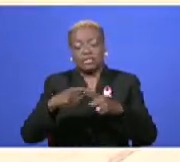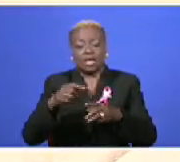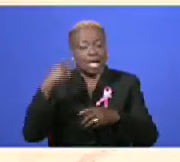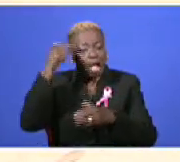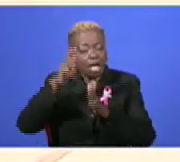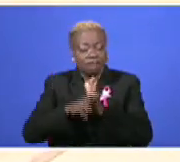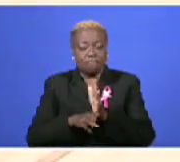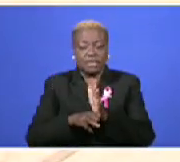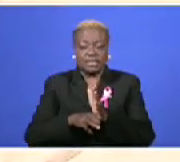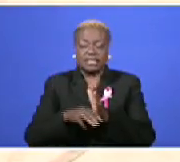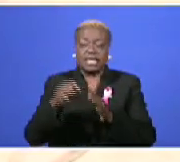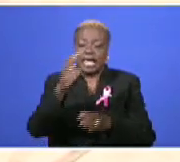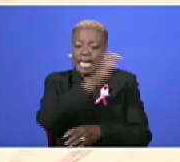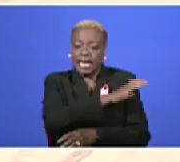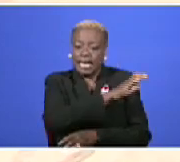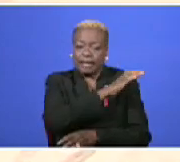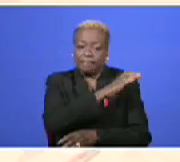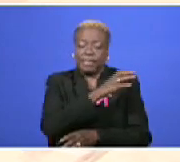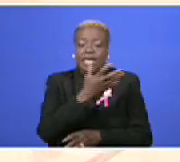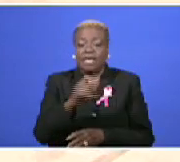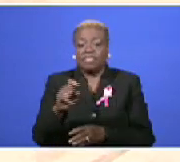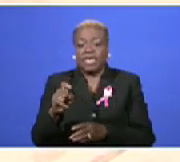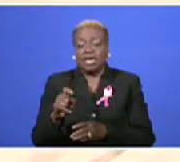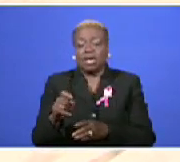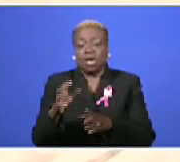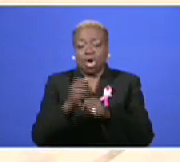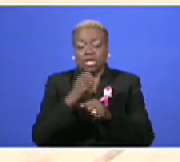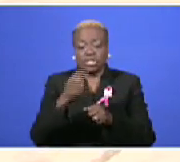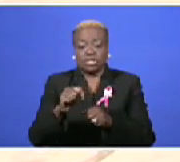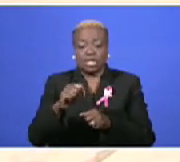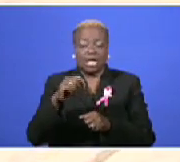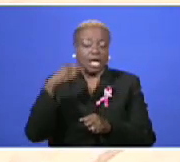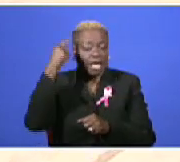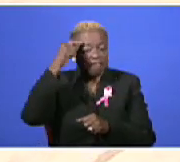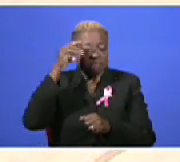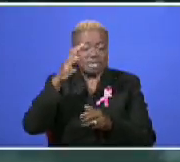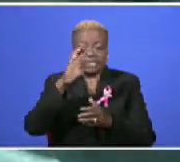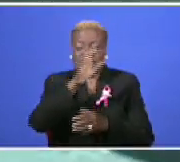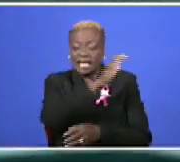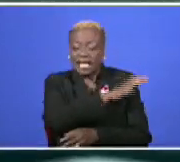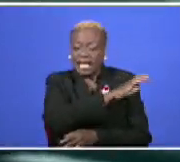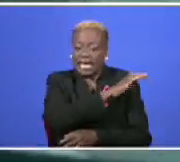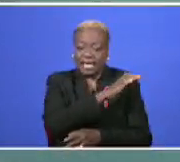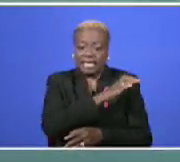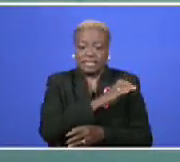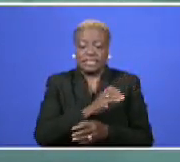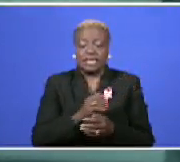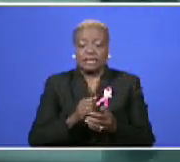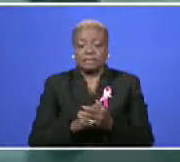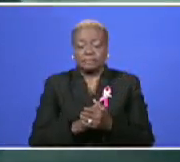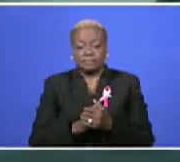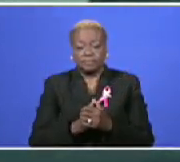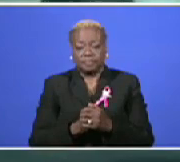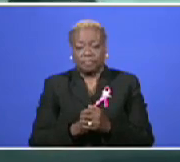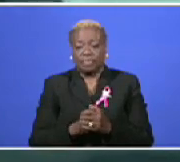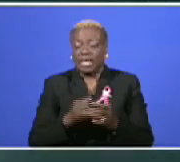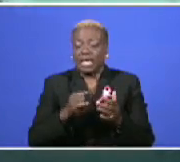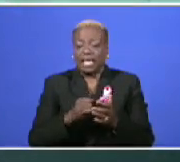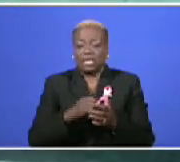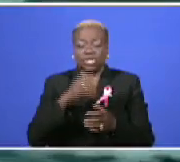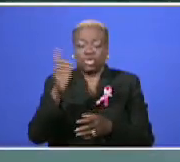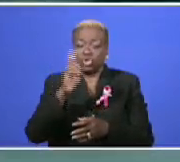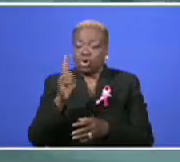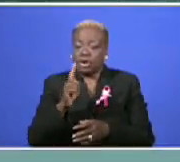family made it to the Marsh Harbor Clinic, and although crowded with other survivors, it was a haven until she left the devastated island. Although Dorian